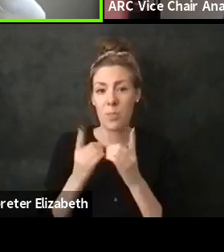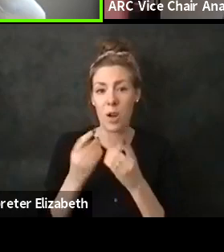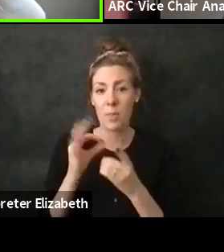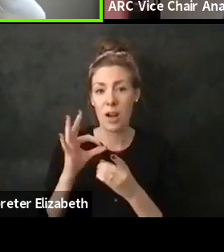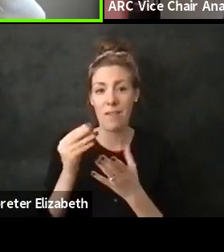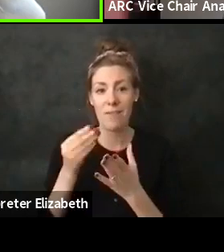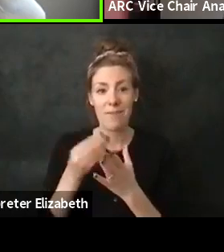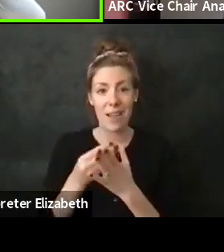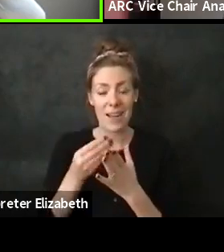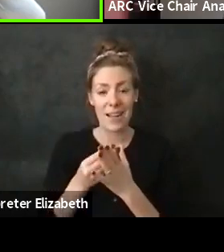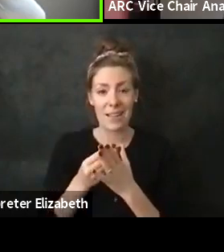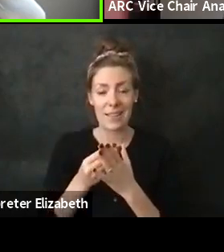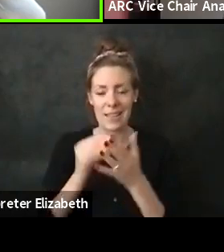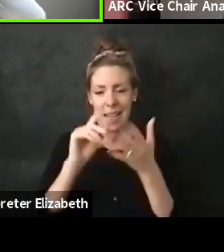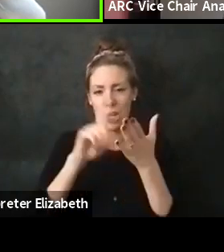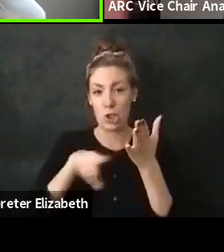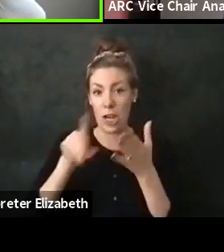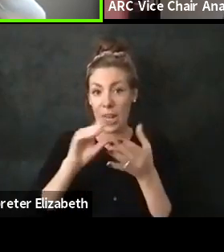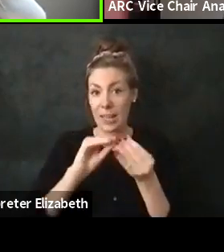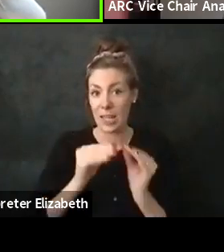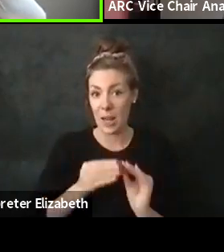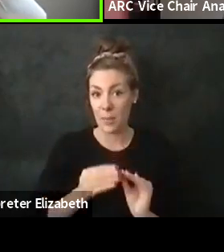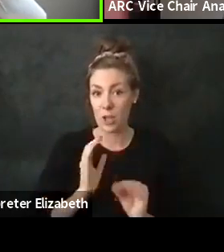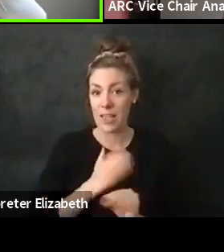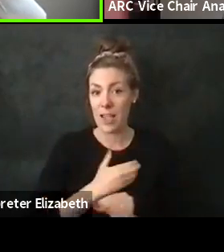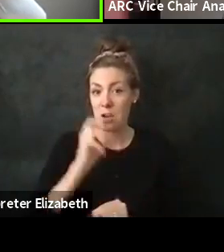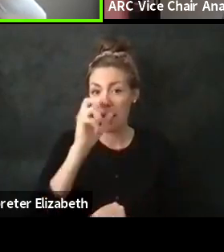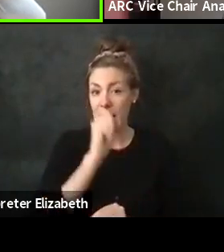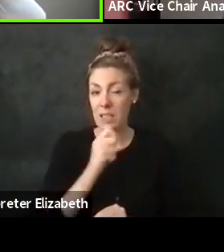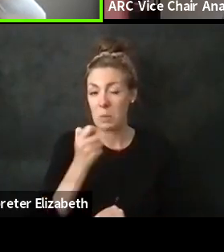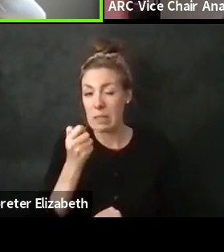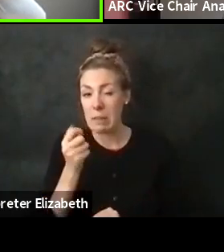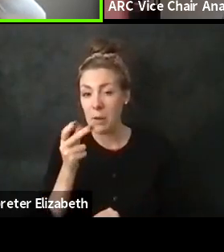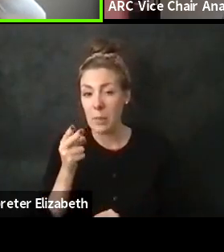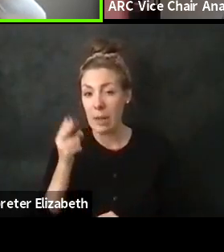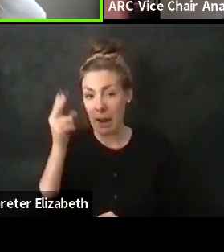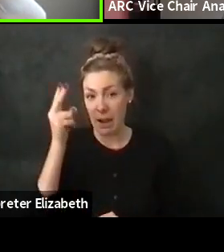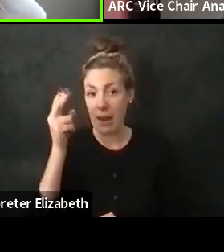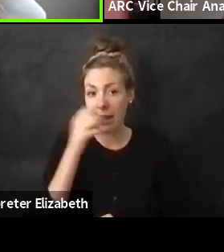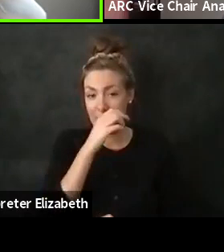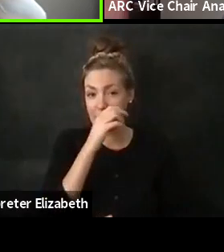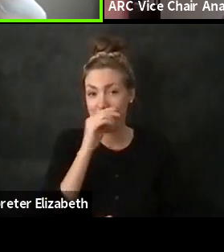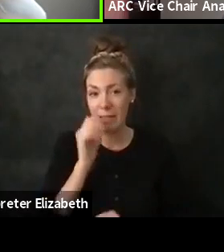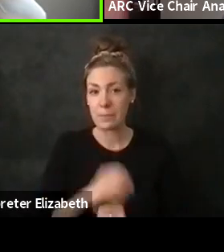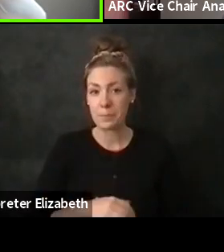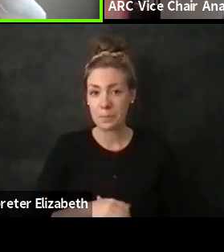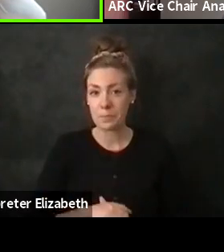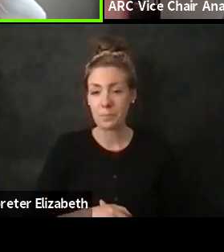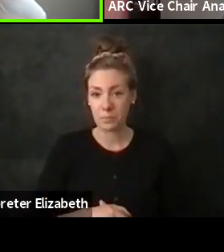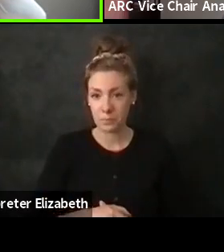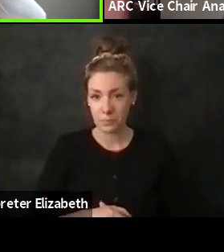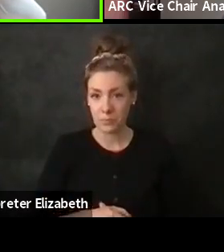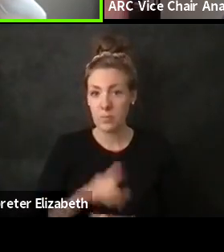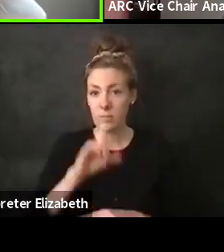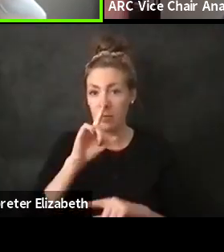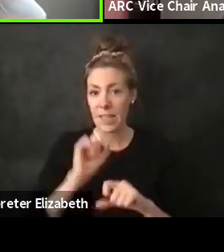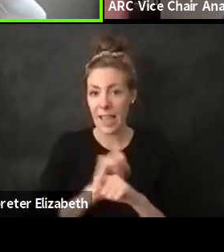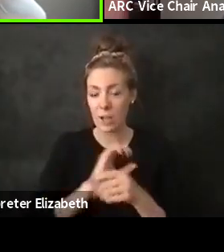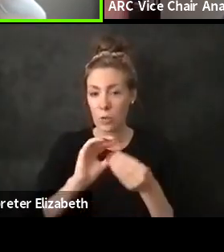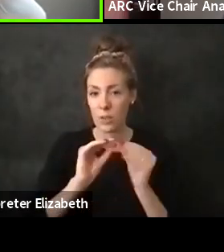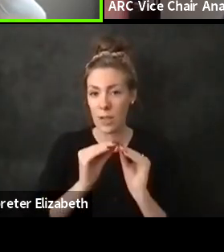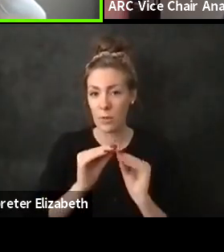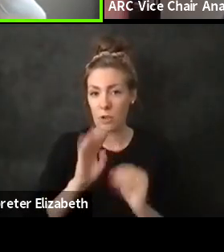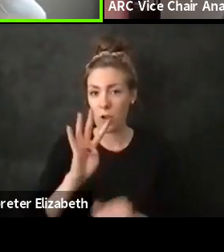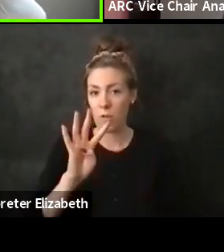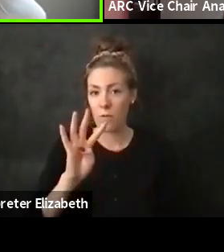look at those figures. So it looks like our estimate was a little high at, and the actual numbers are coming in at